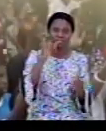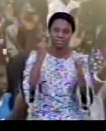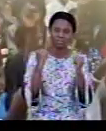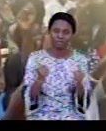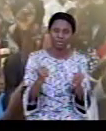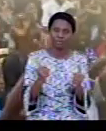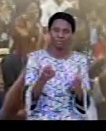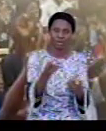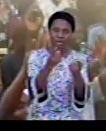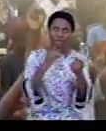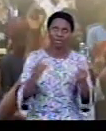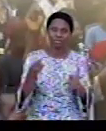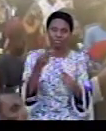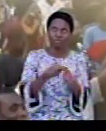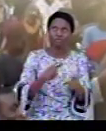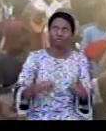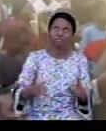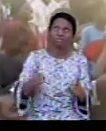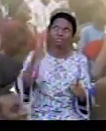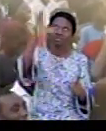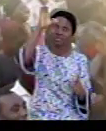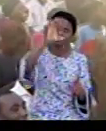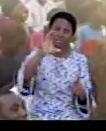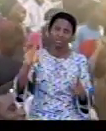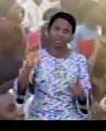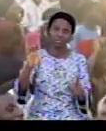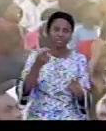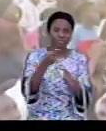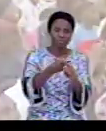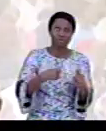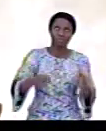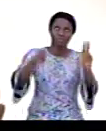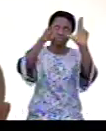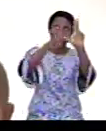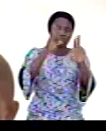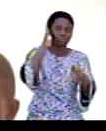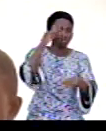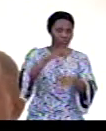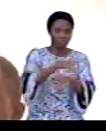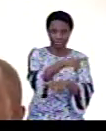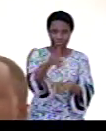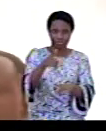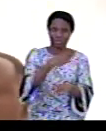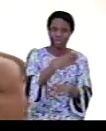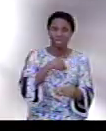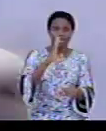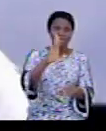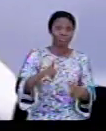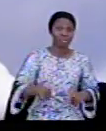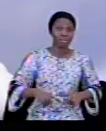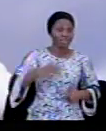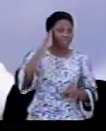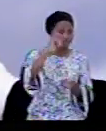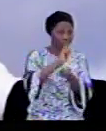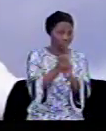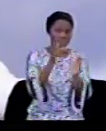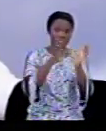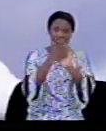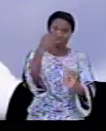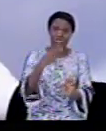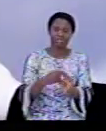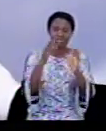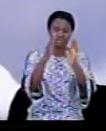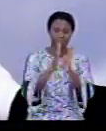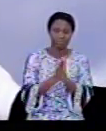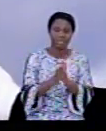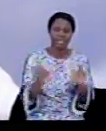throne. And that power coming from Calvary, from the throne, will touch you. You'll never be the same again in Jesus. Our soul is escaped